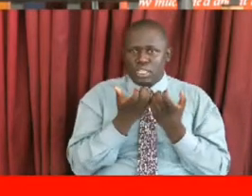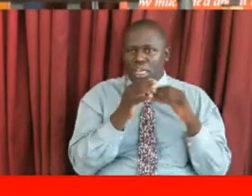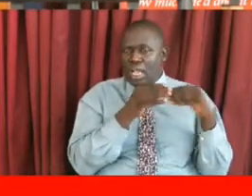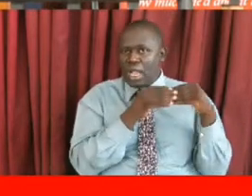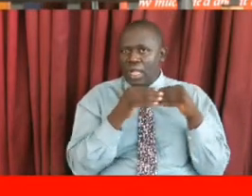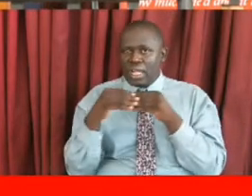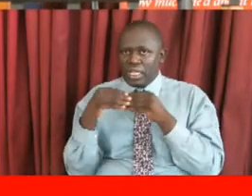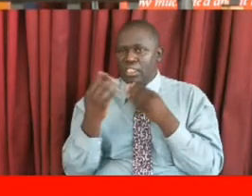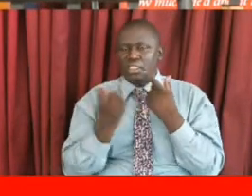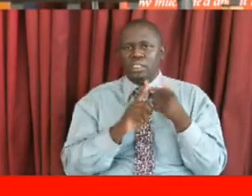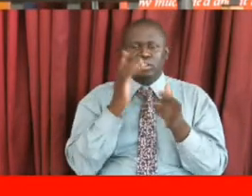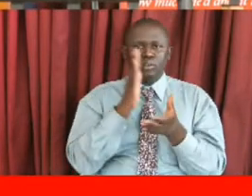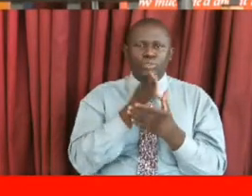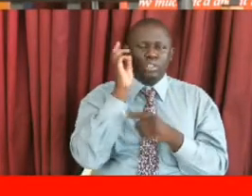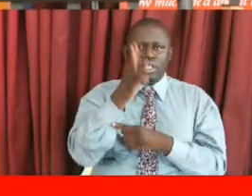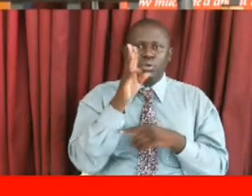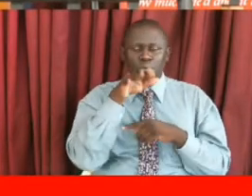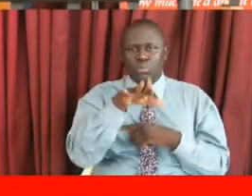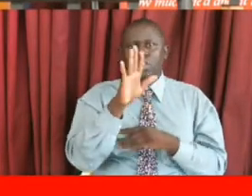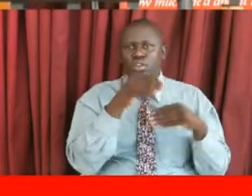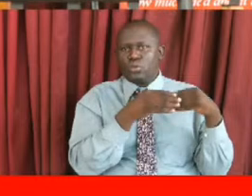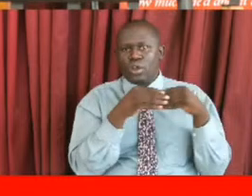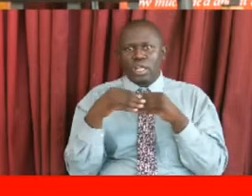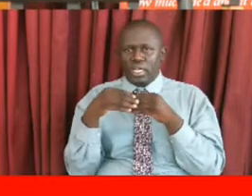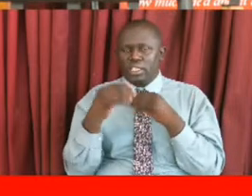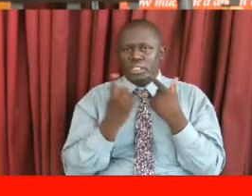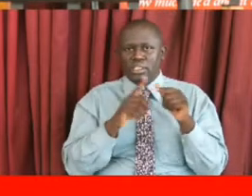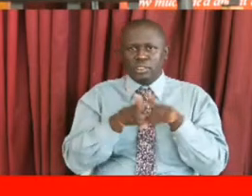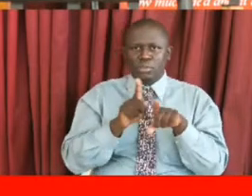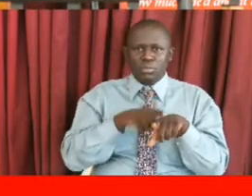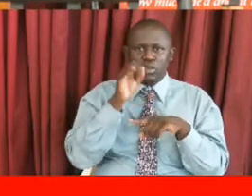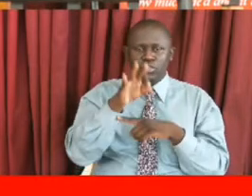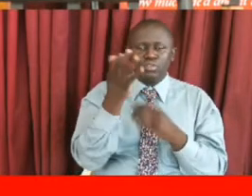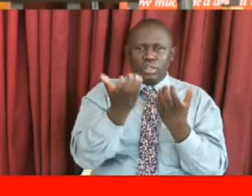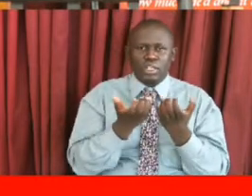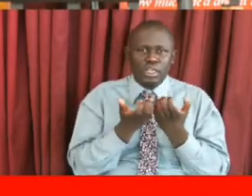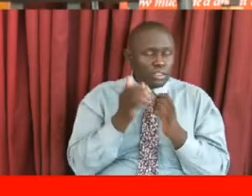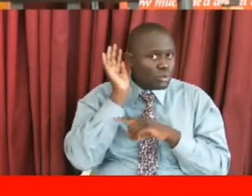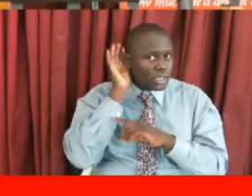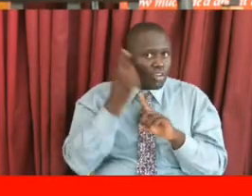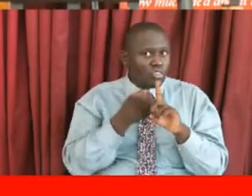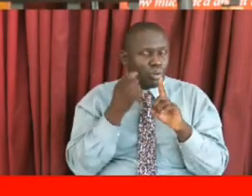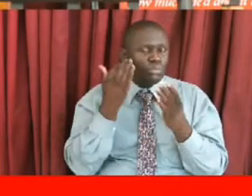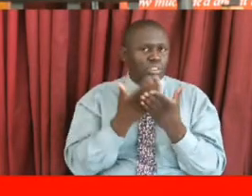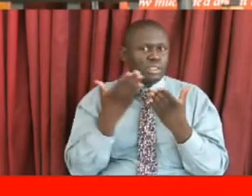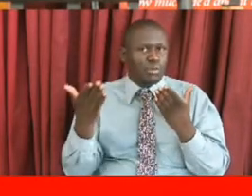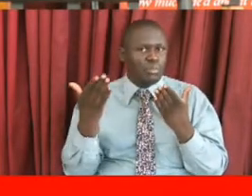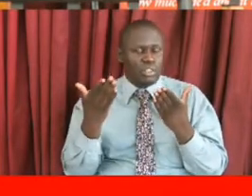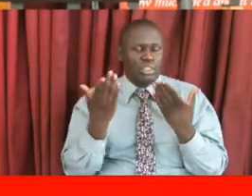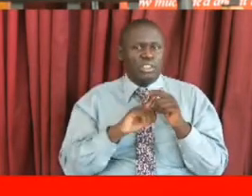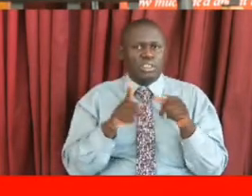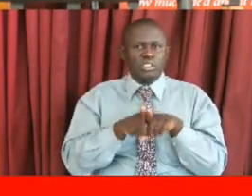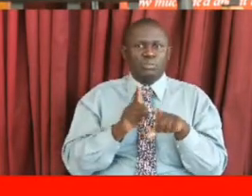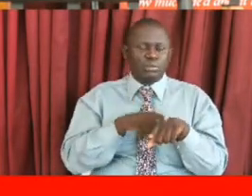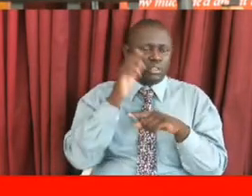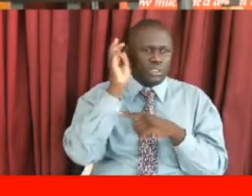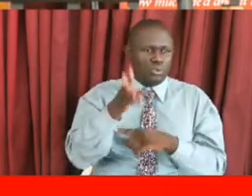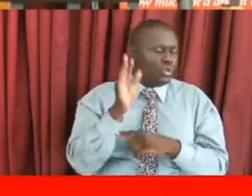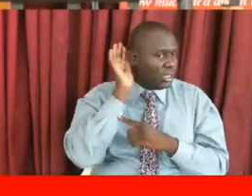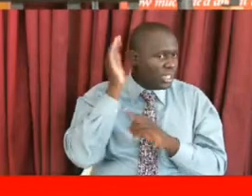guide he will be your guide if you need to hear from someone you hear from